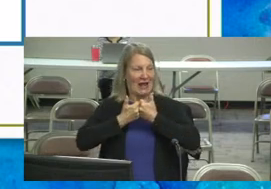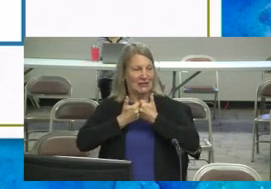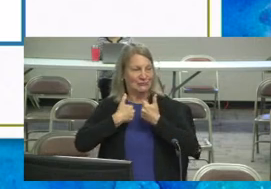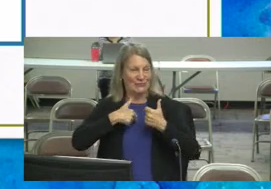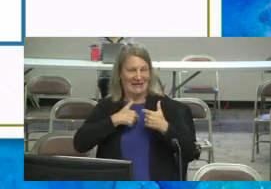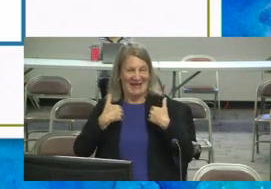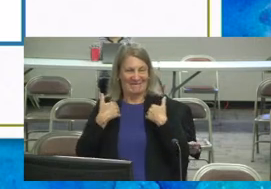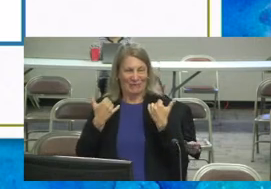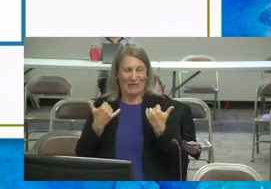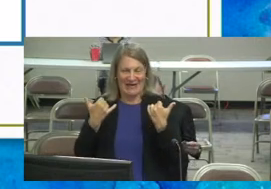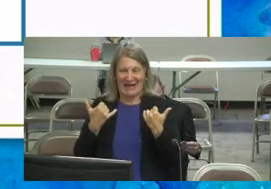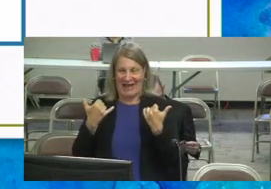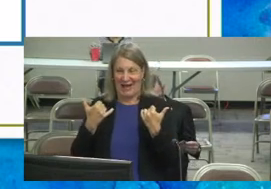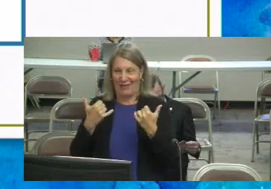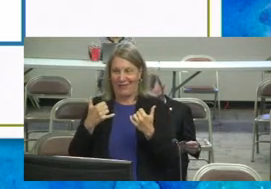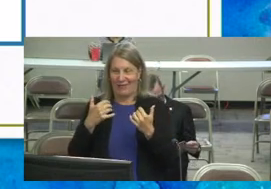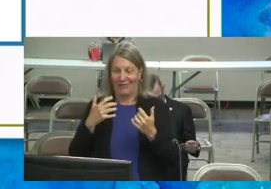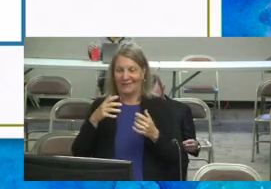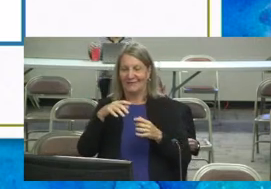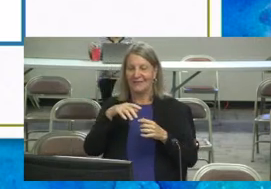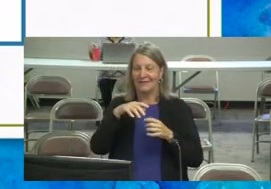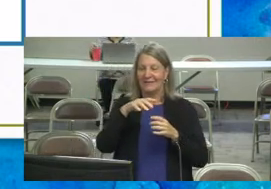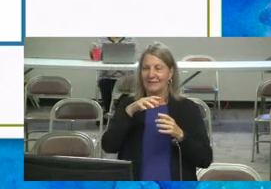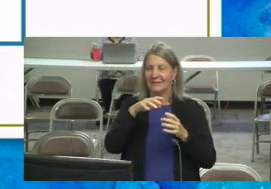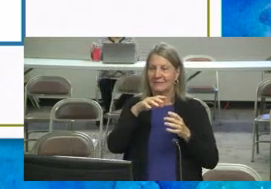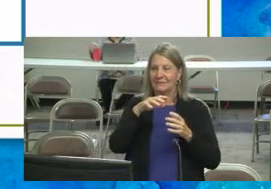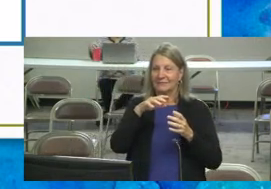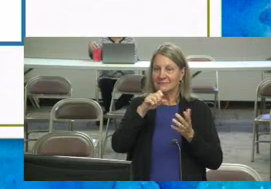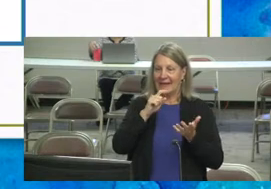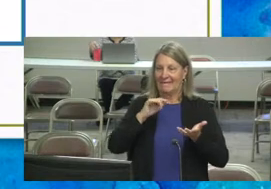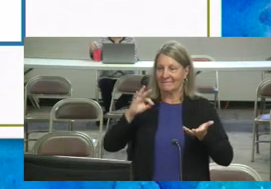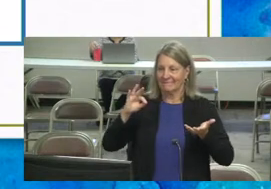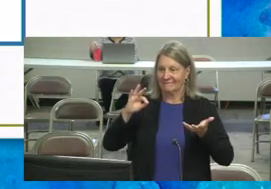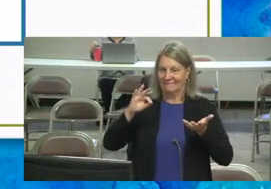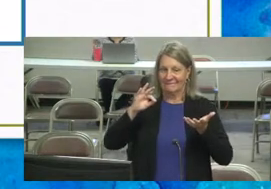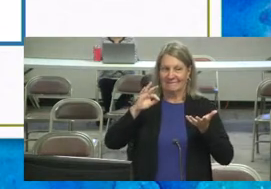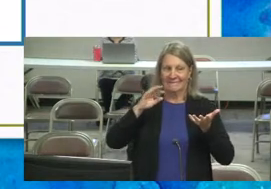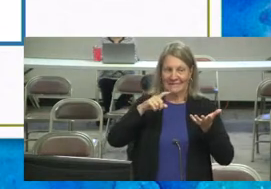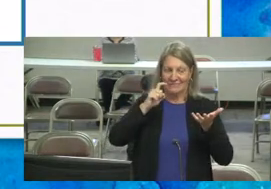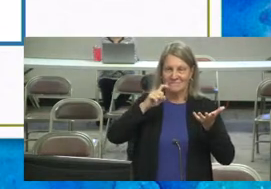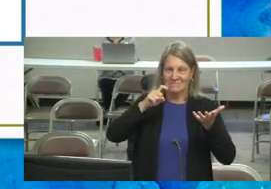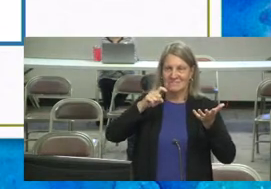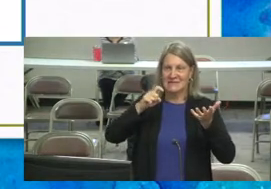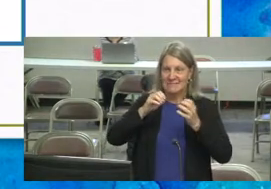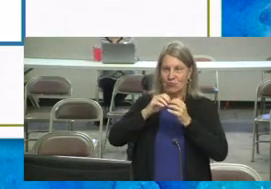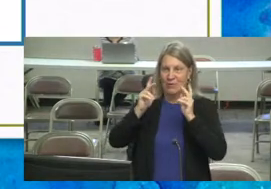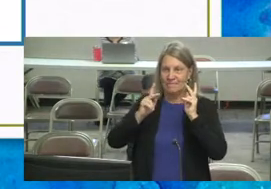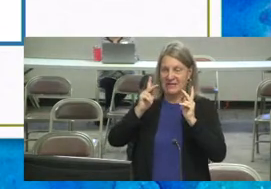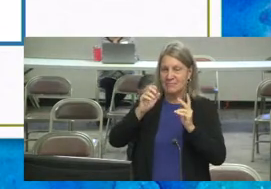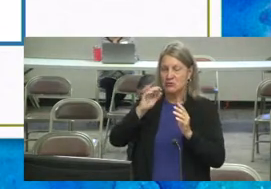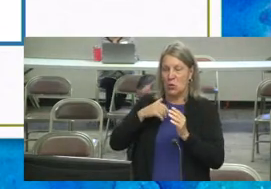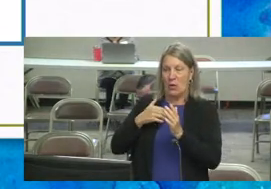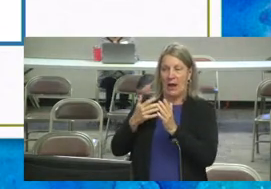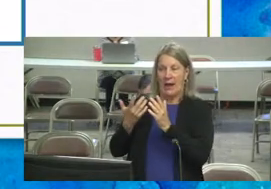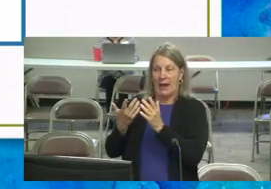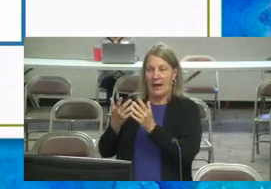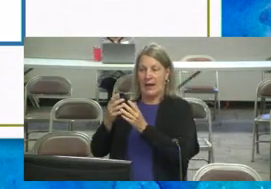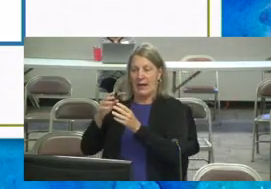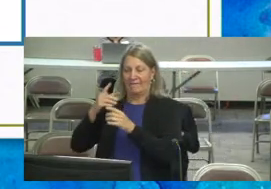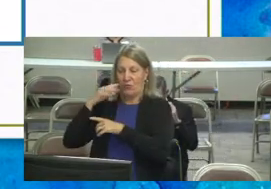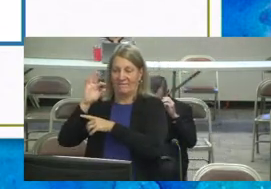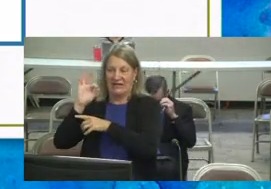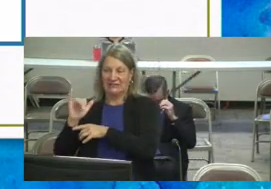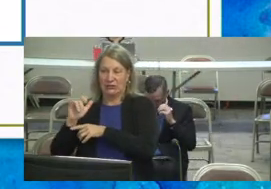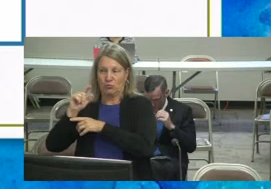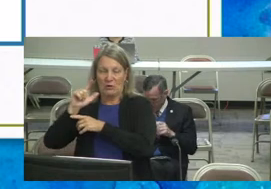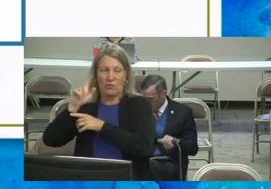there and we recognize the challenge that we have right now um our challenge is Staff we need more